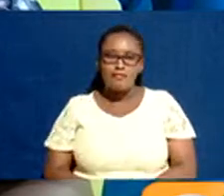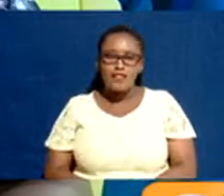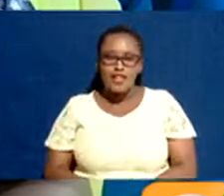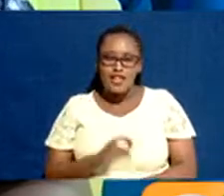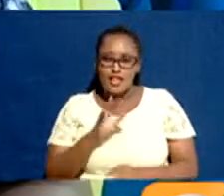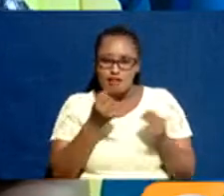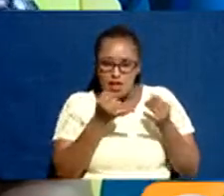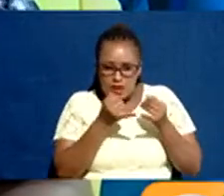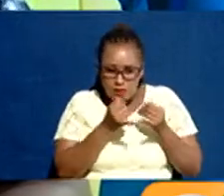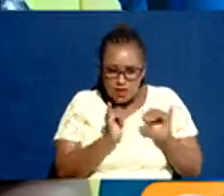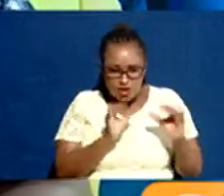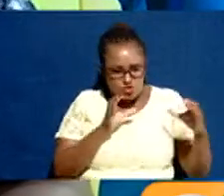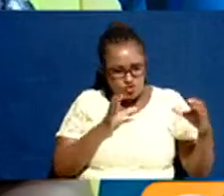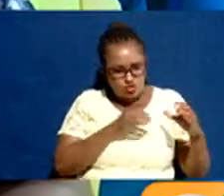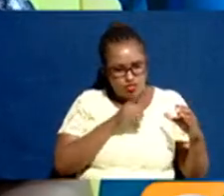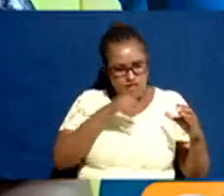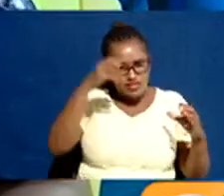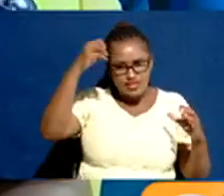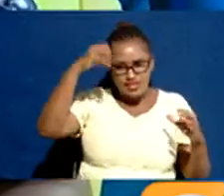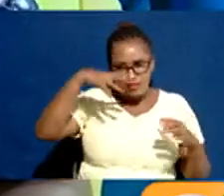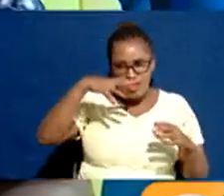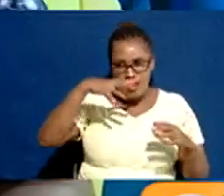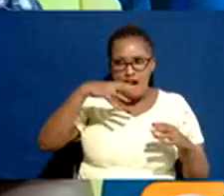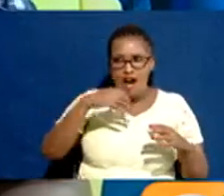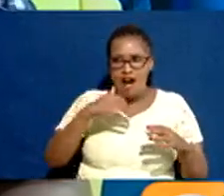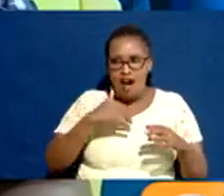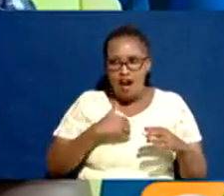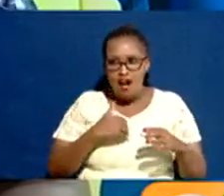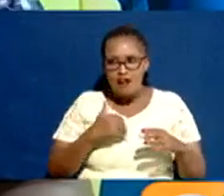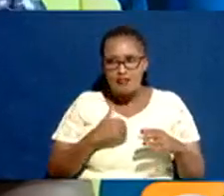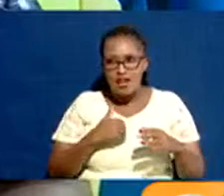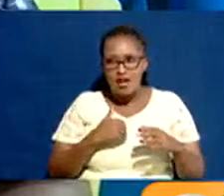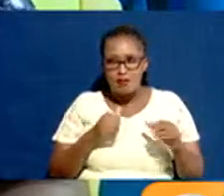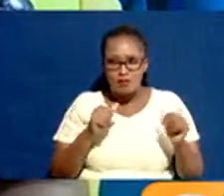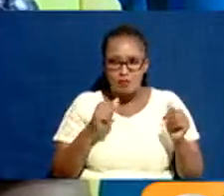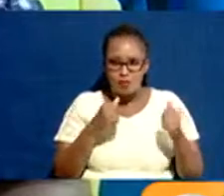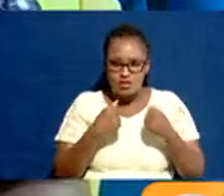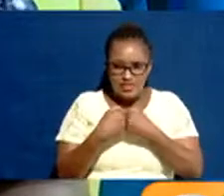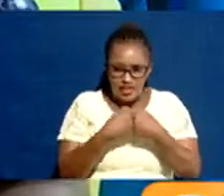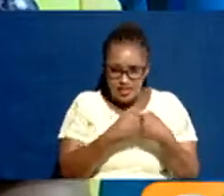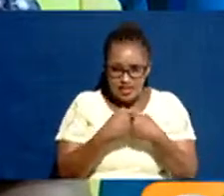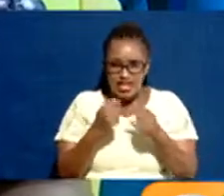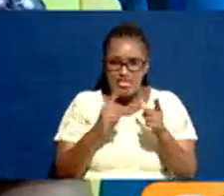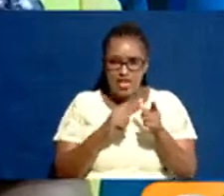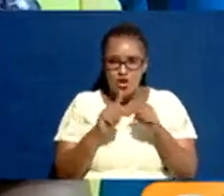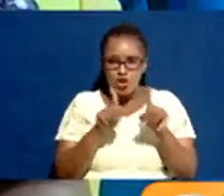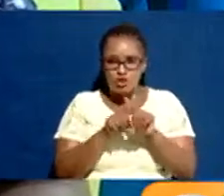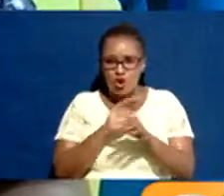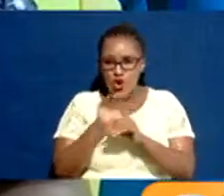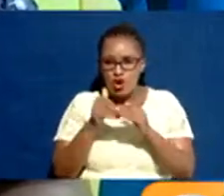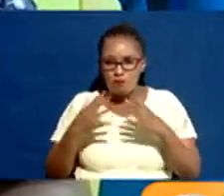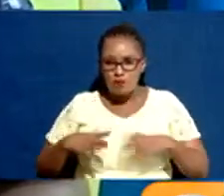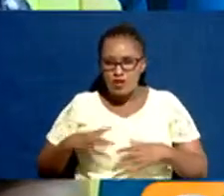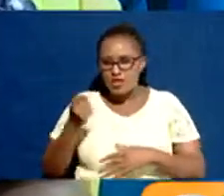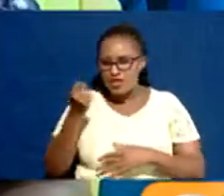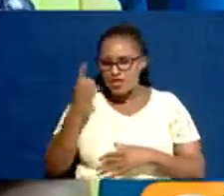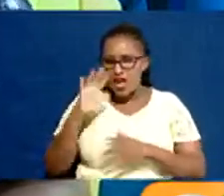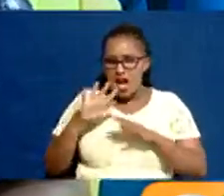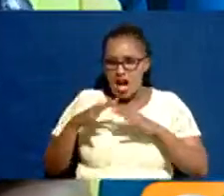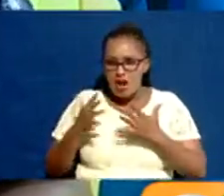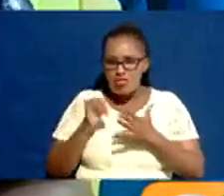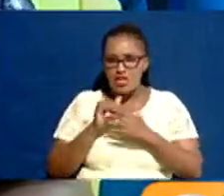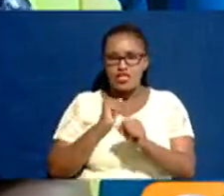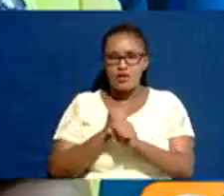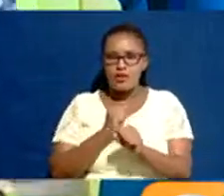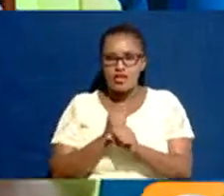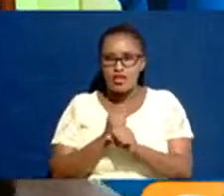power producers are very expensive because they use diesel, and diesel is very expensive. Even in your own home, if you have a standby generator, you know how expensive it